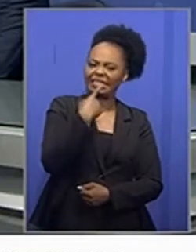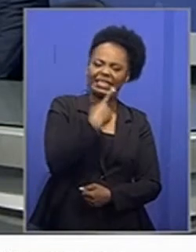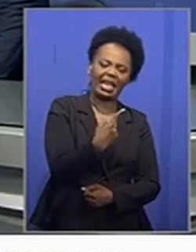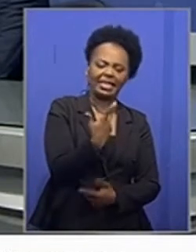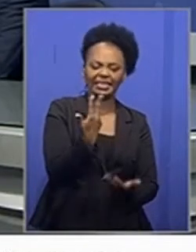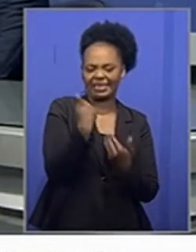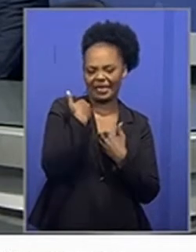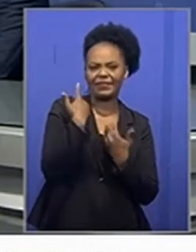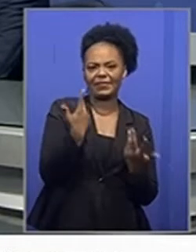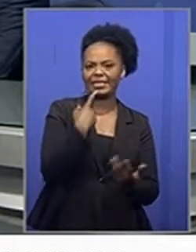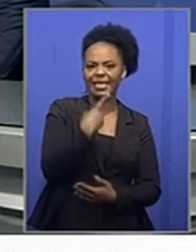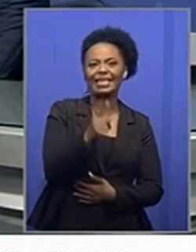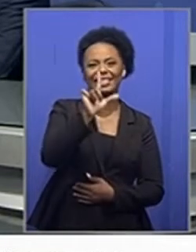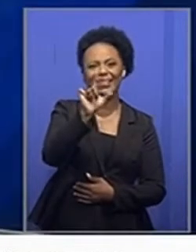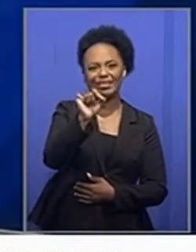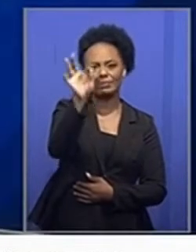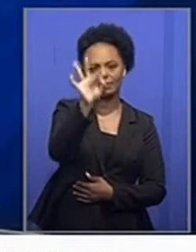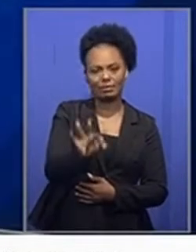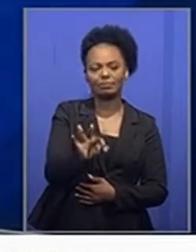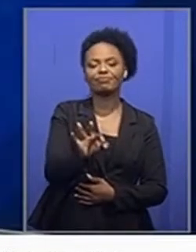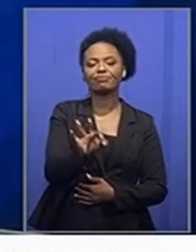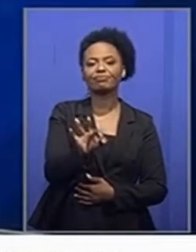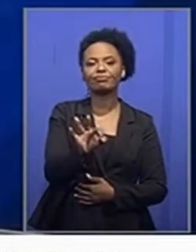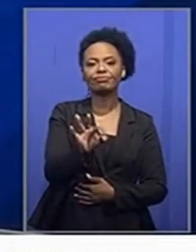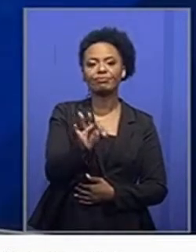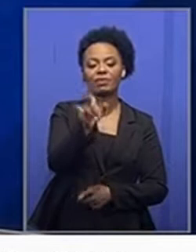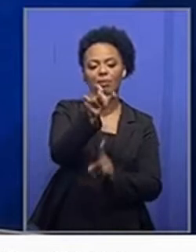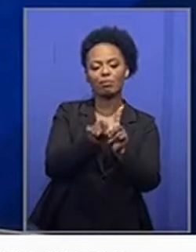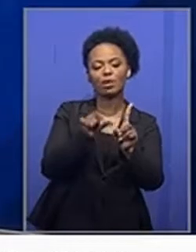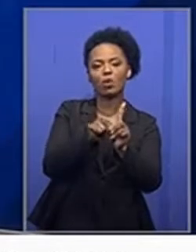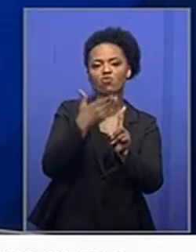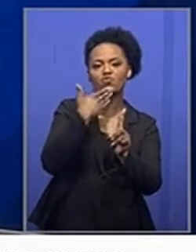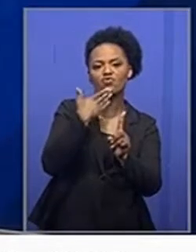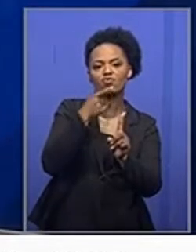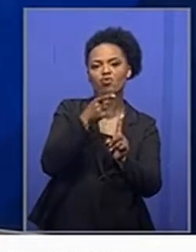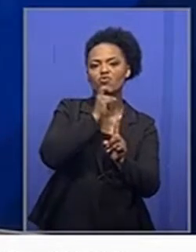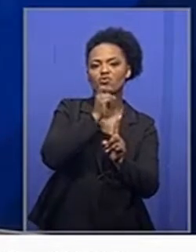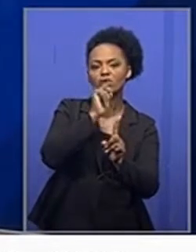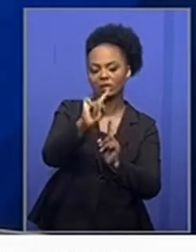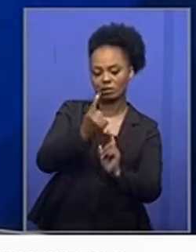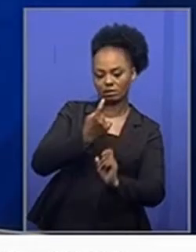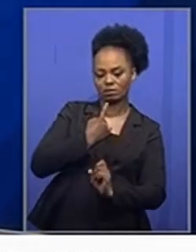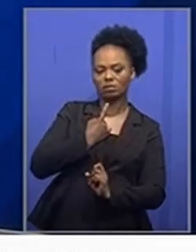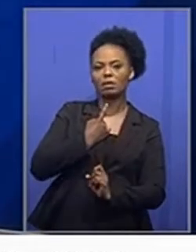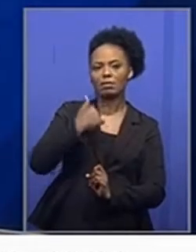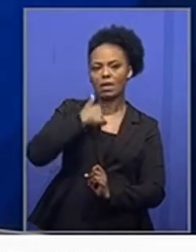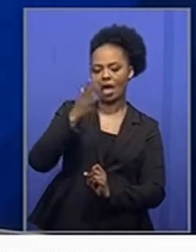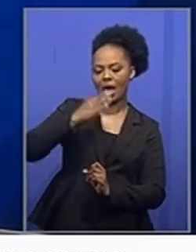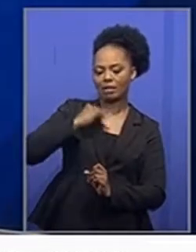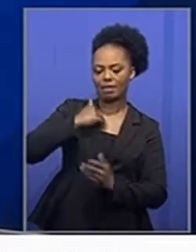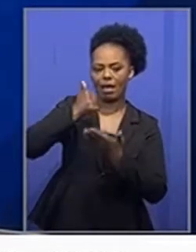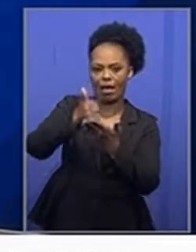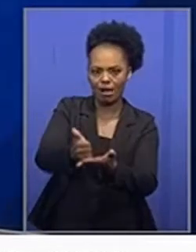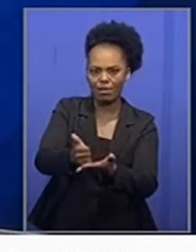say 70% of the patients selling gore diatla konna di tlokupa thuso they're